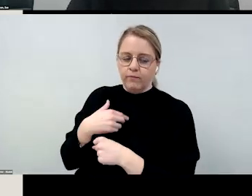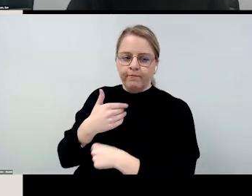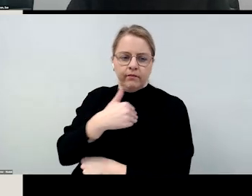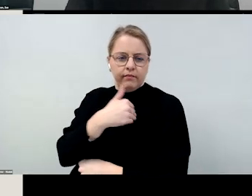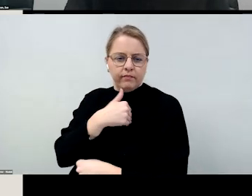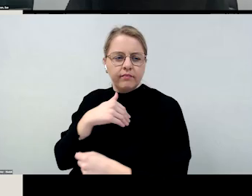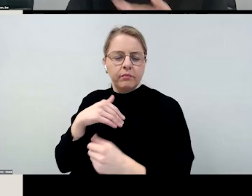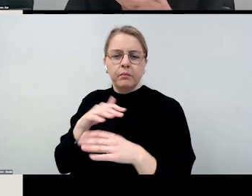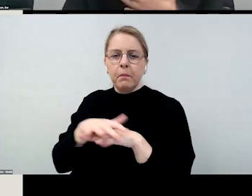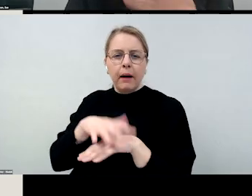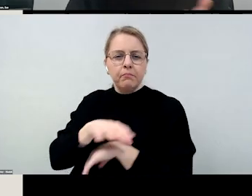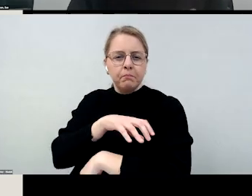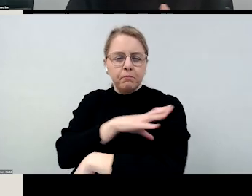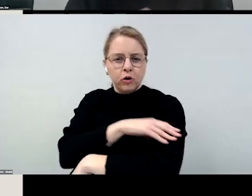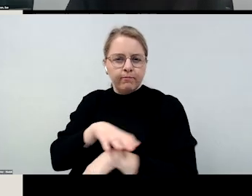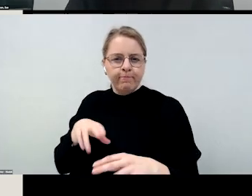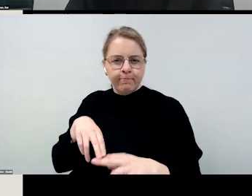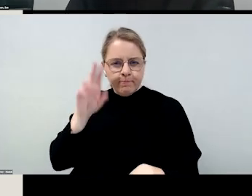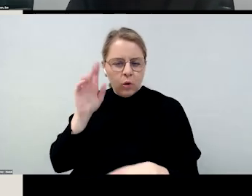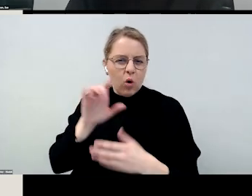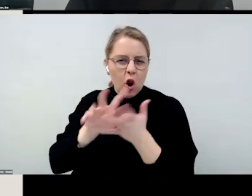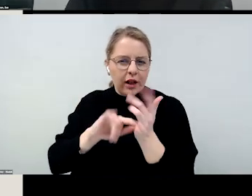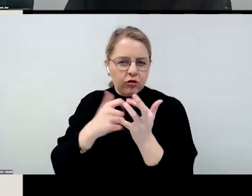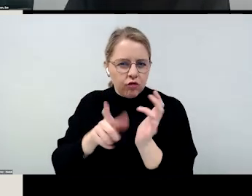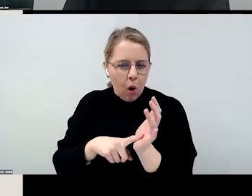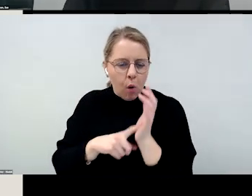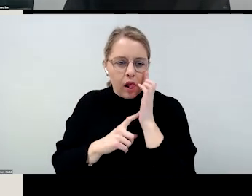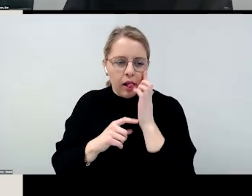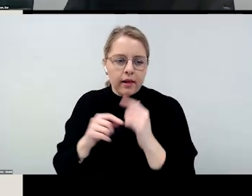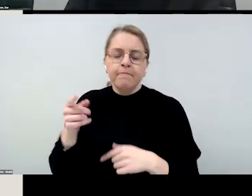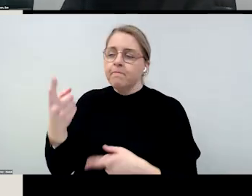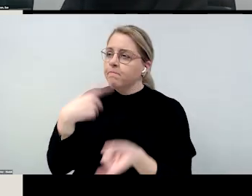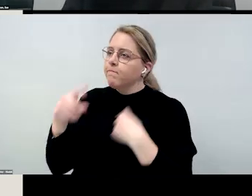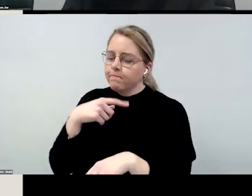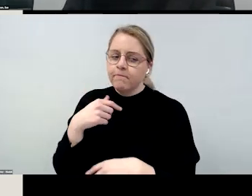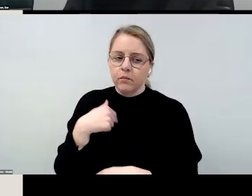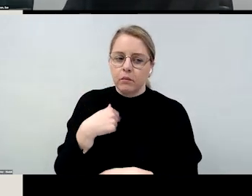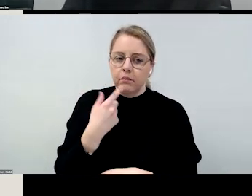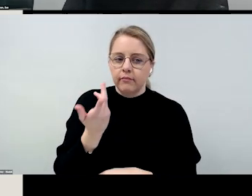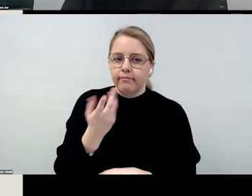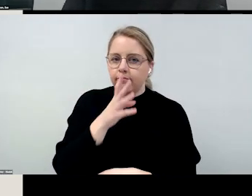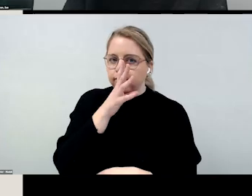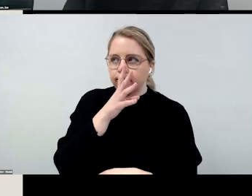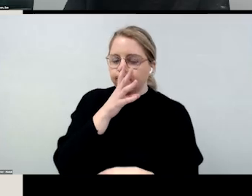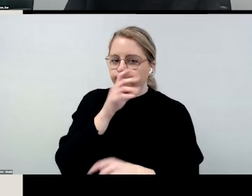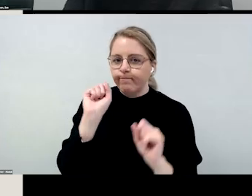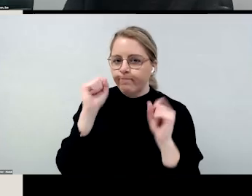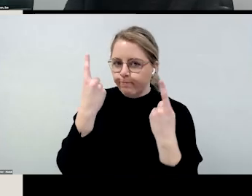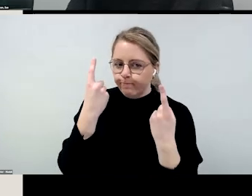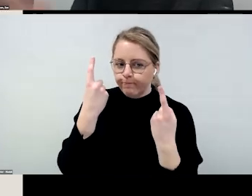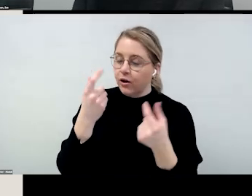pressure. However, George did not understand the advice he was given and did not receive a written copy of this